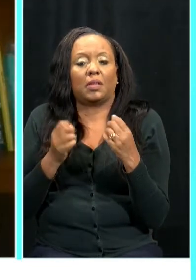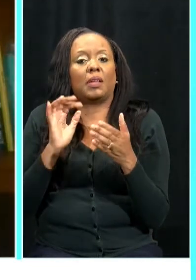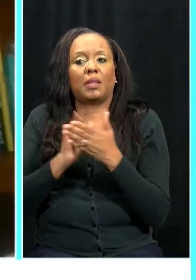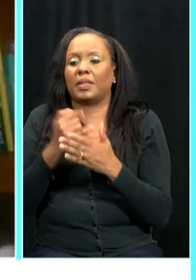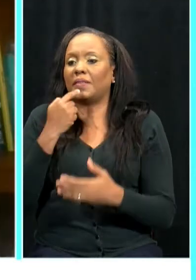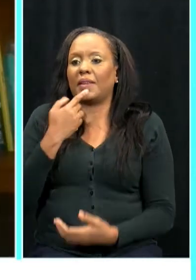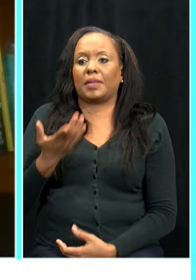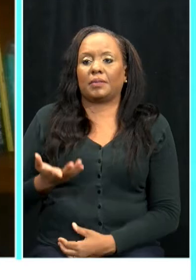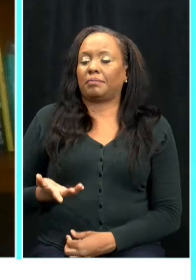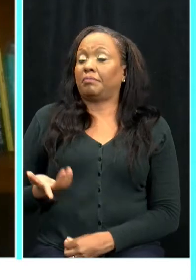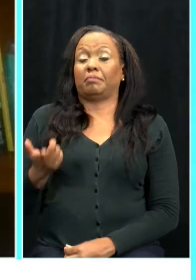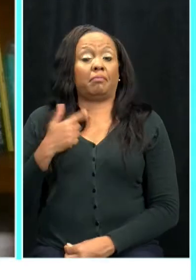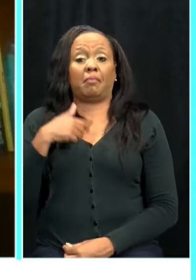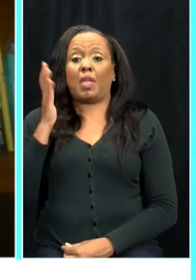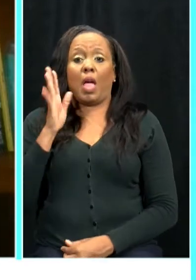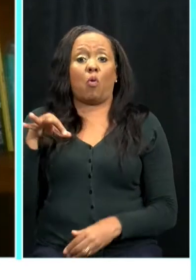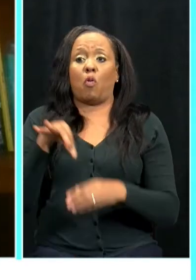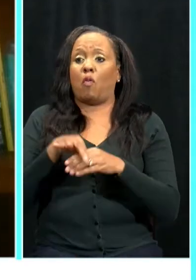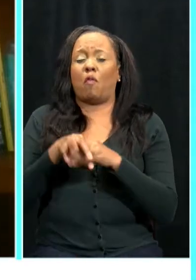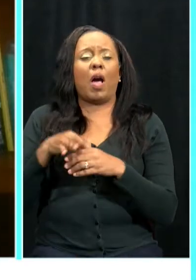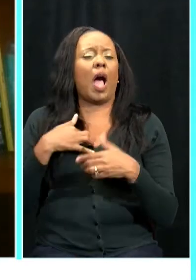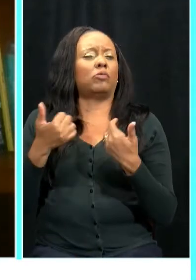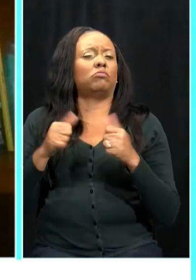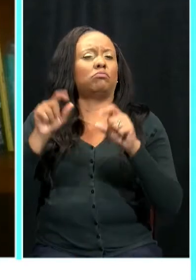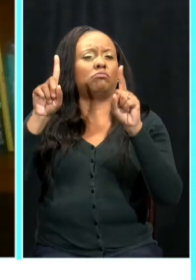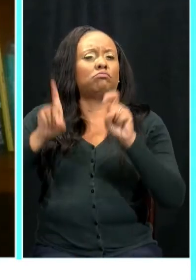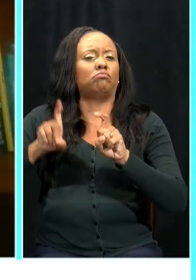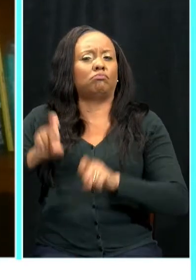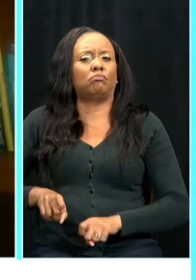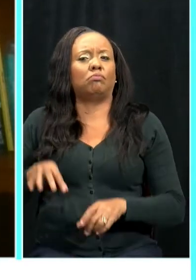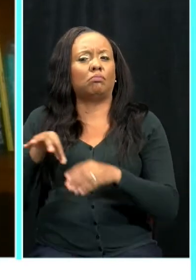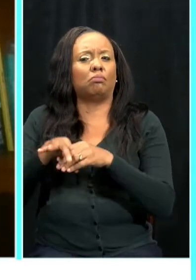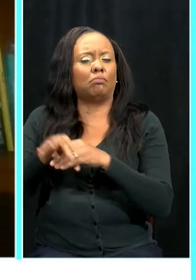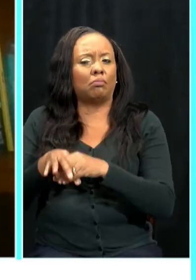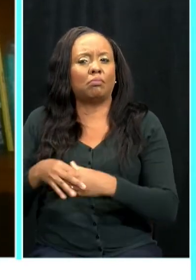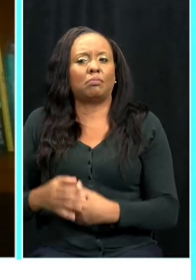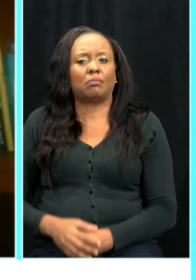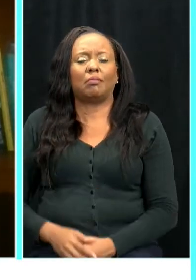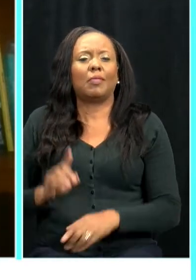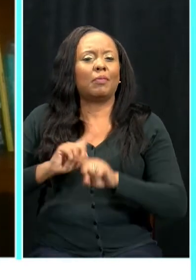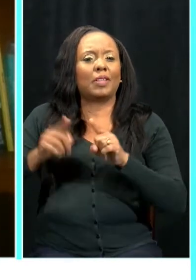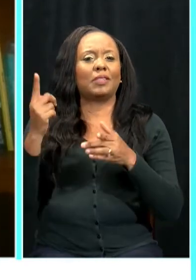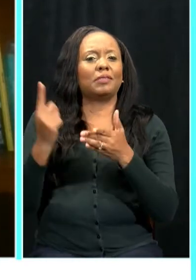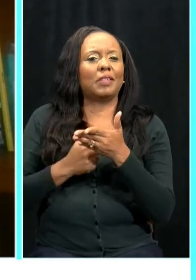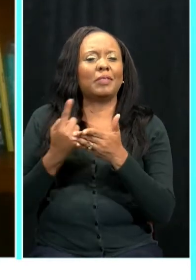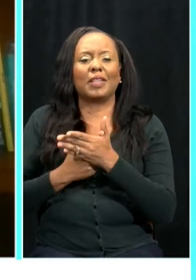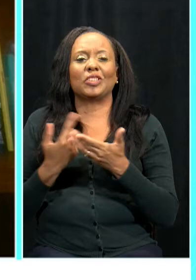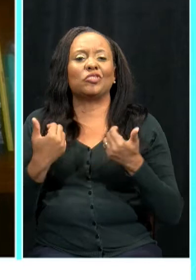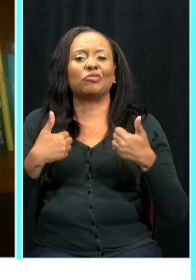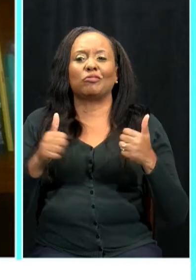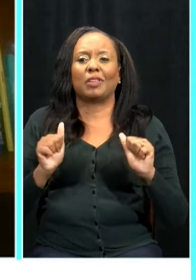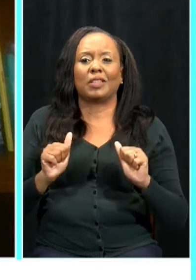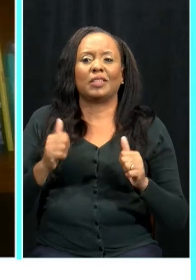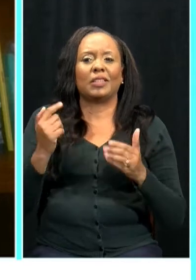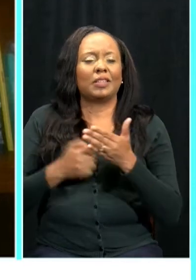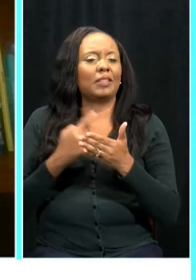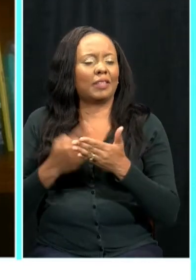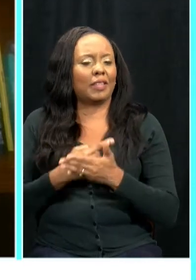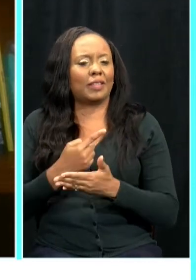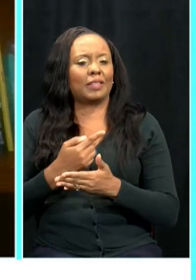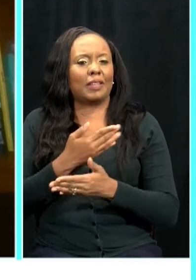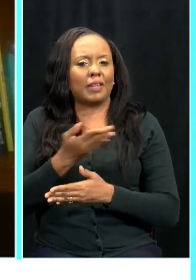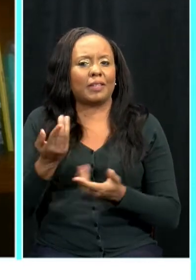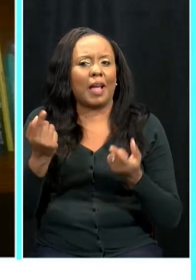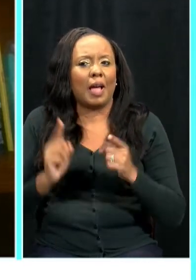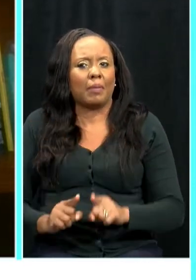to be expansive and experimental. But sometimes you cannot be too experimental in politics, because sometimes you get a backlash that perhaps